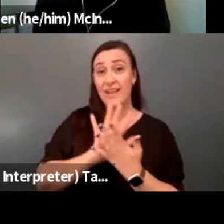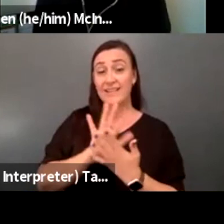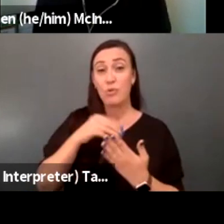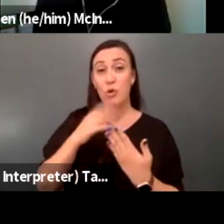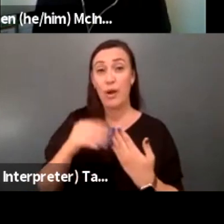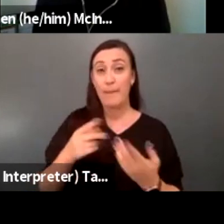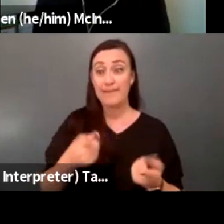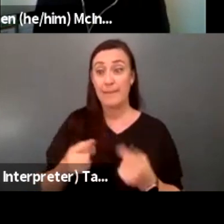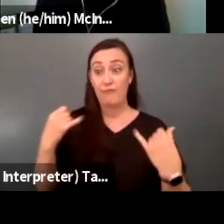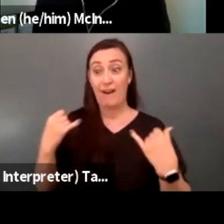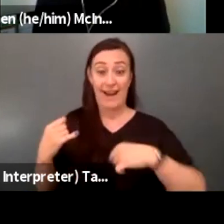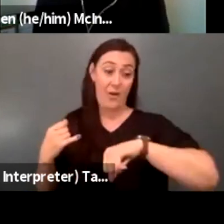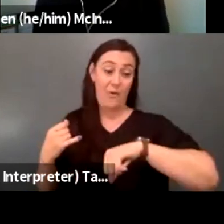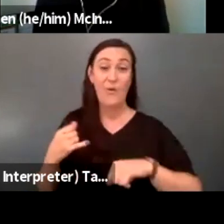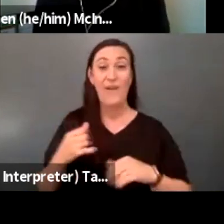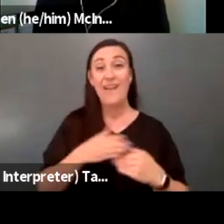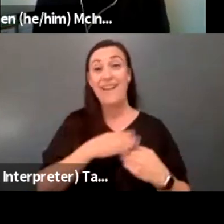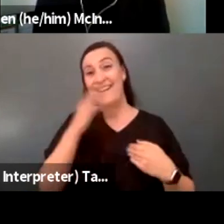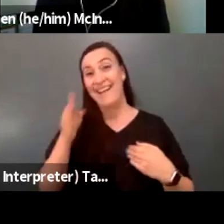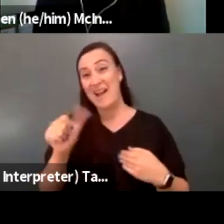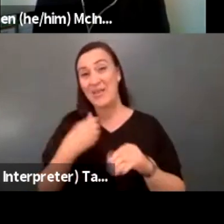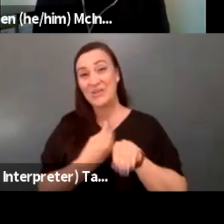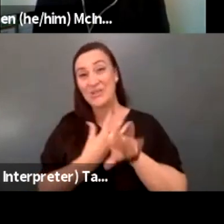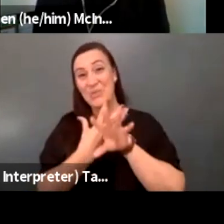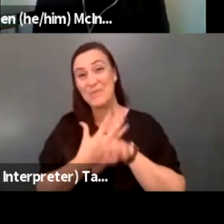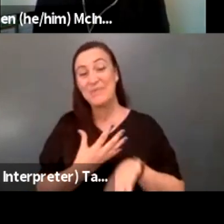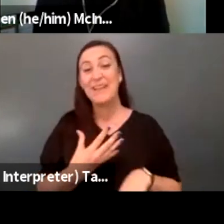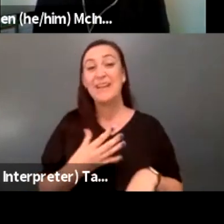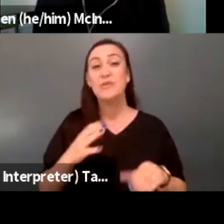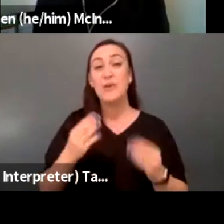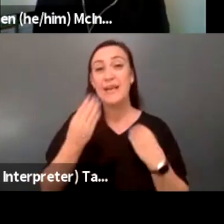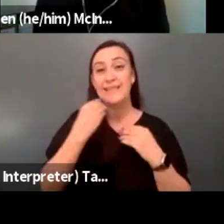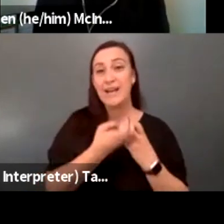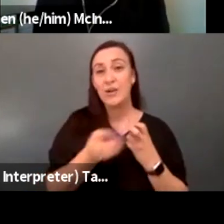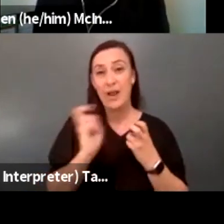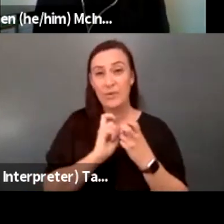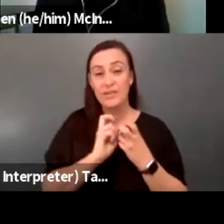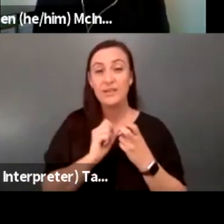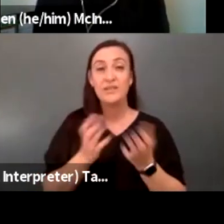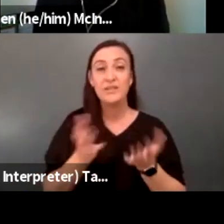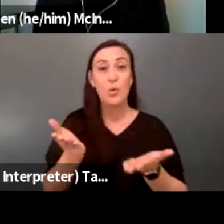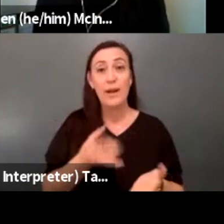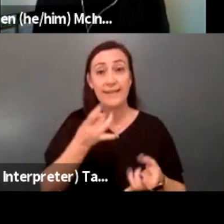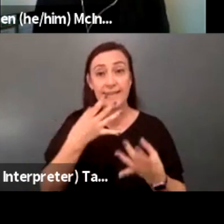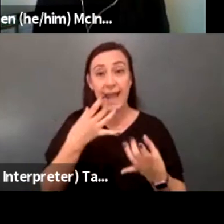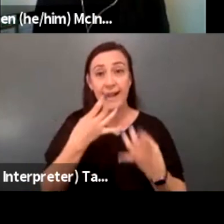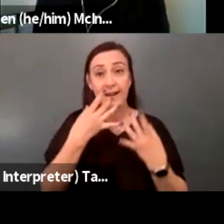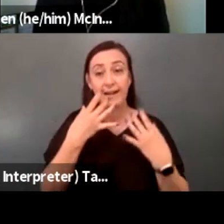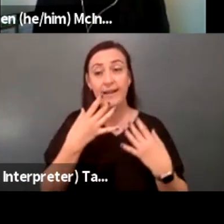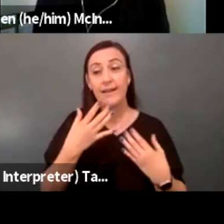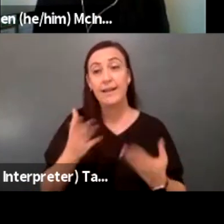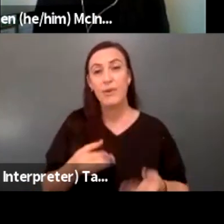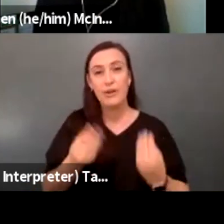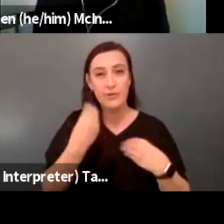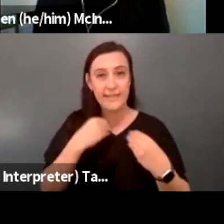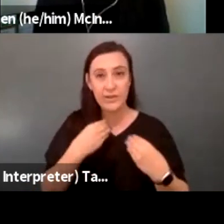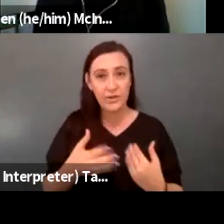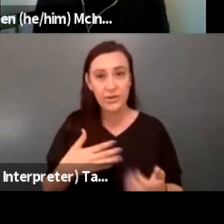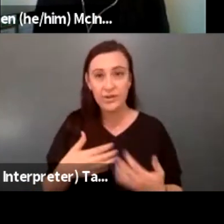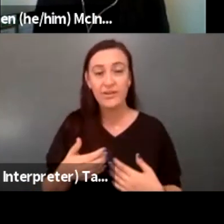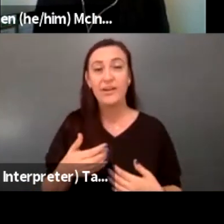happening right now over in another Zoom. We are doing a dine around. So bring a little snack, bring your dinner, and we're going to be having